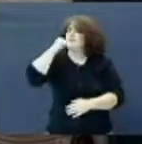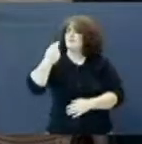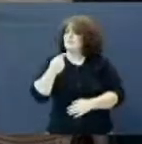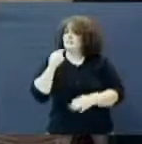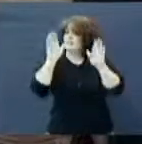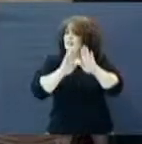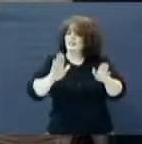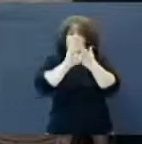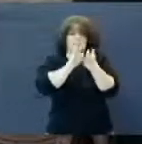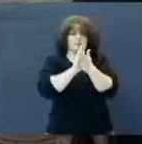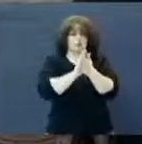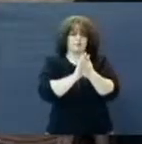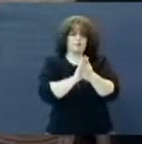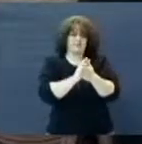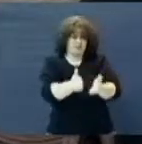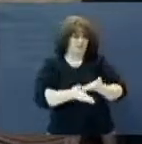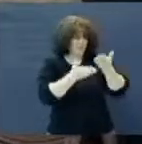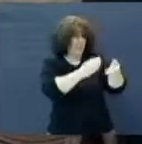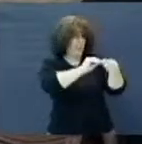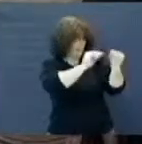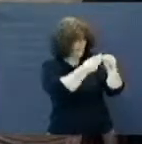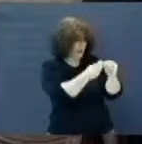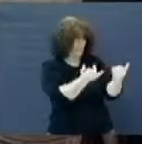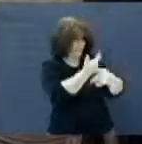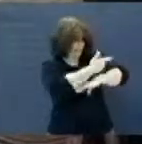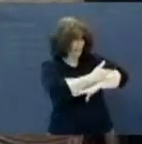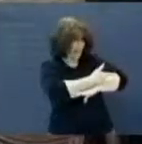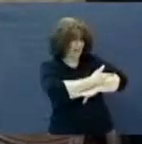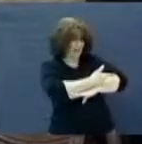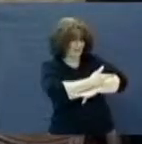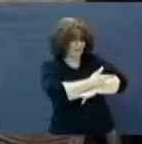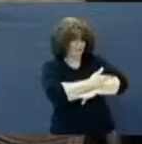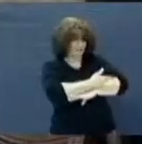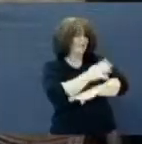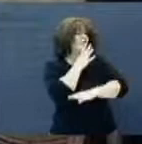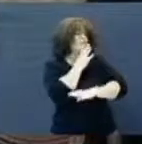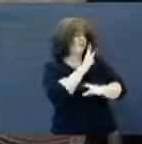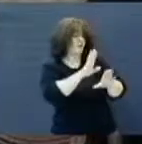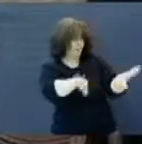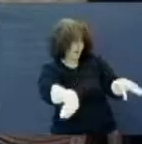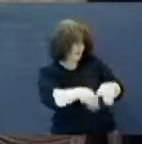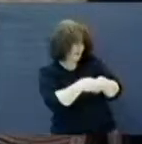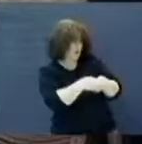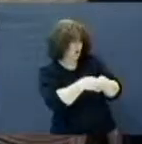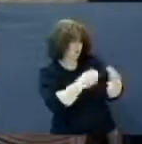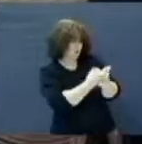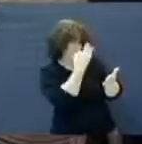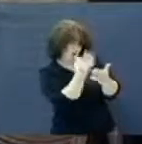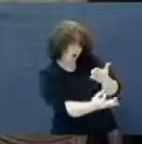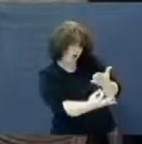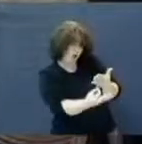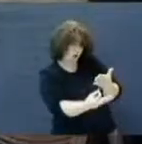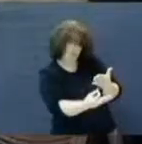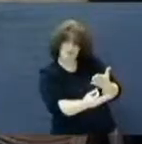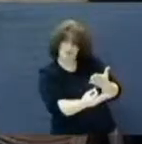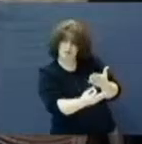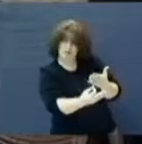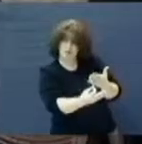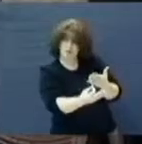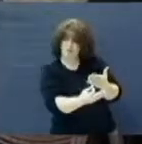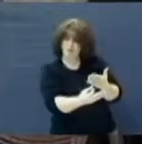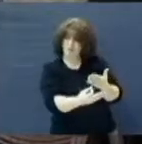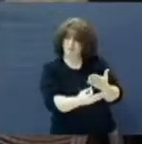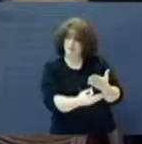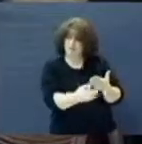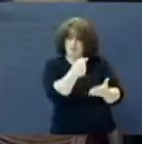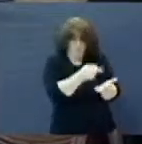give them statistics today. I wrote every one of them down. He was talking about marriages that's falling and slipping. What happened to